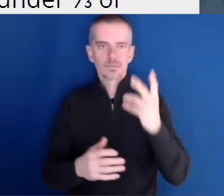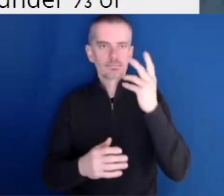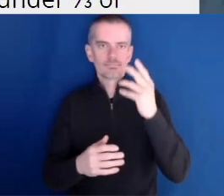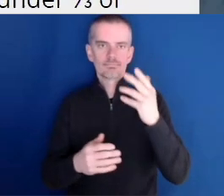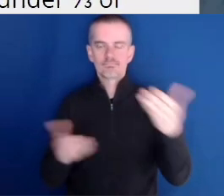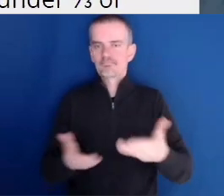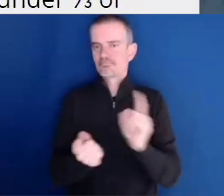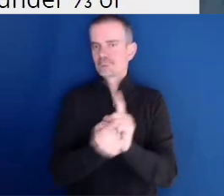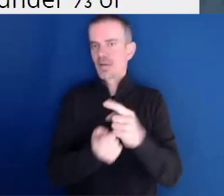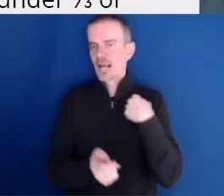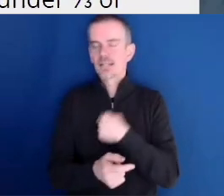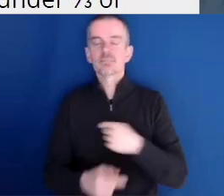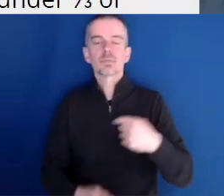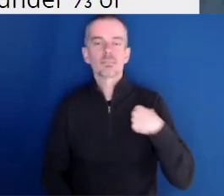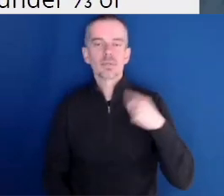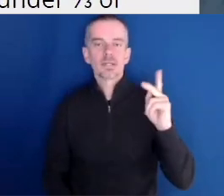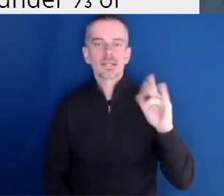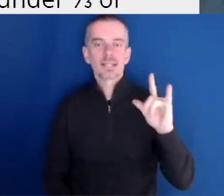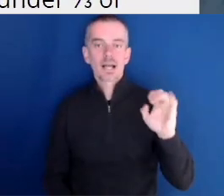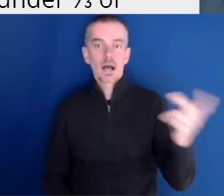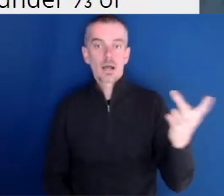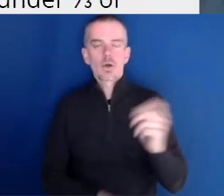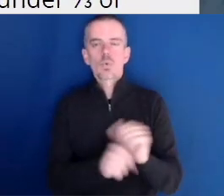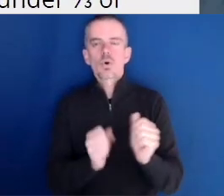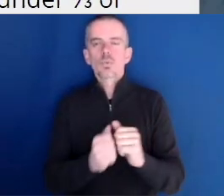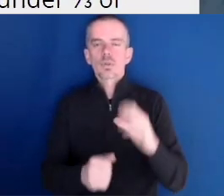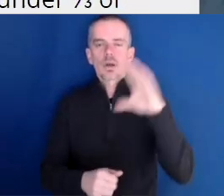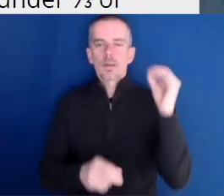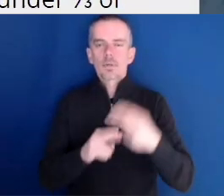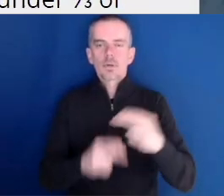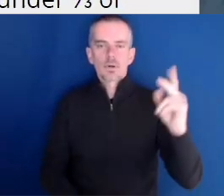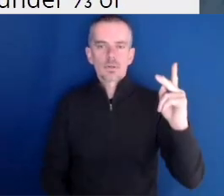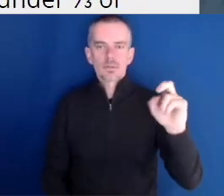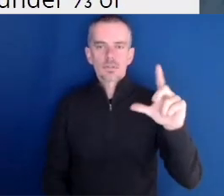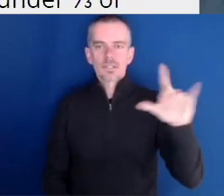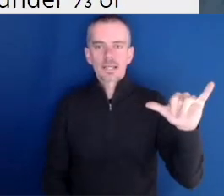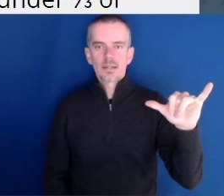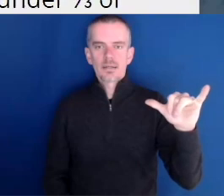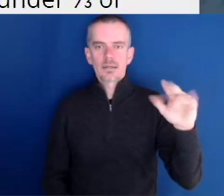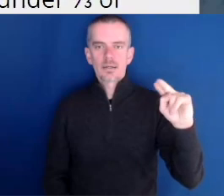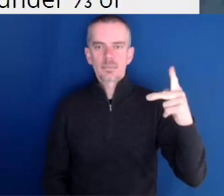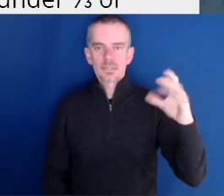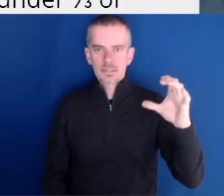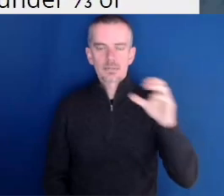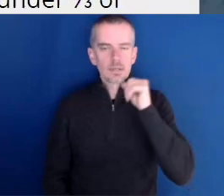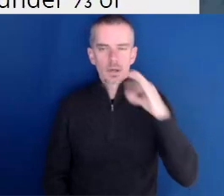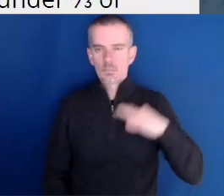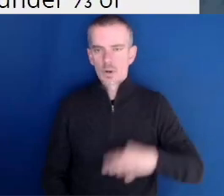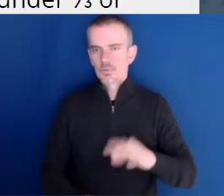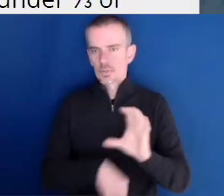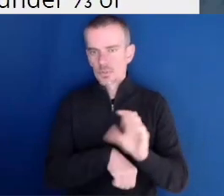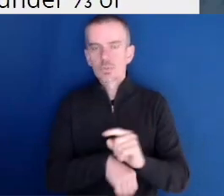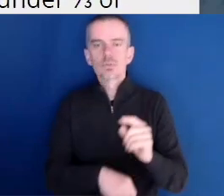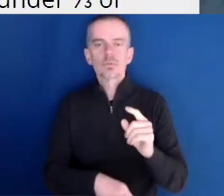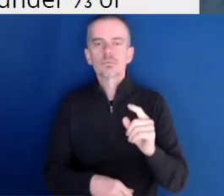but Kyle and I work with Kelley Nonprofit Consulting. We are located in Oregon and serve a lot